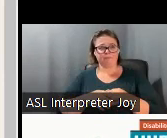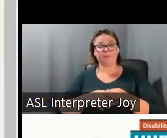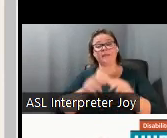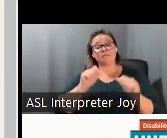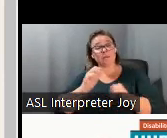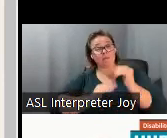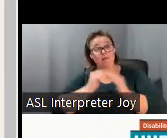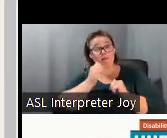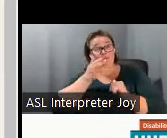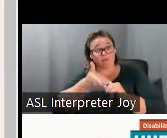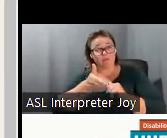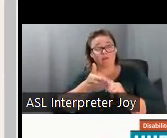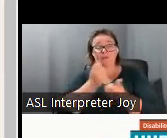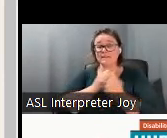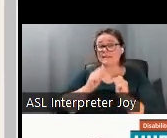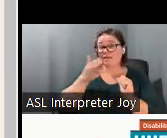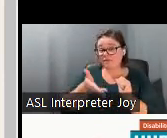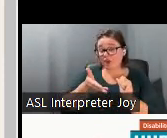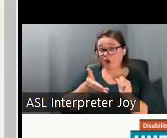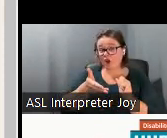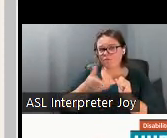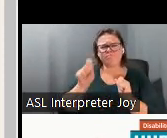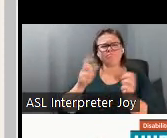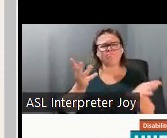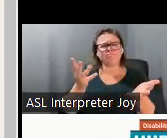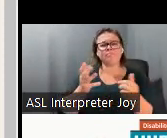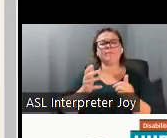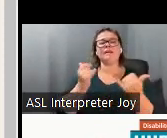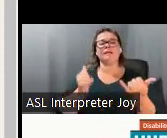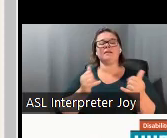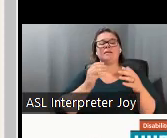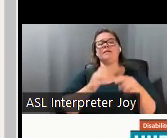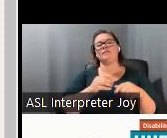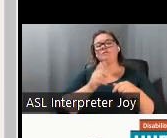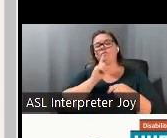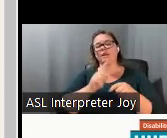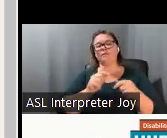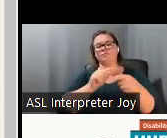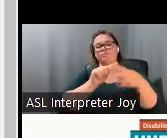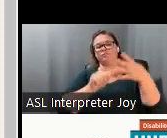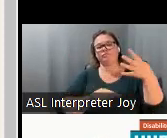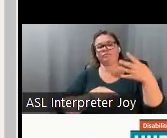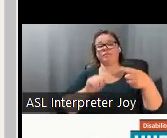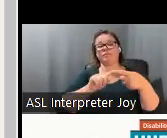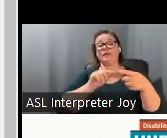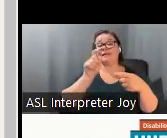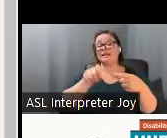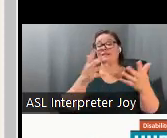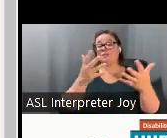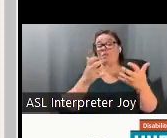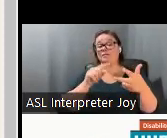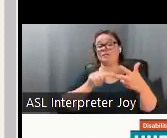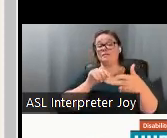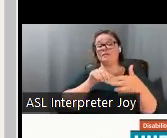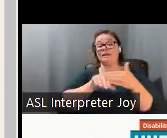to be safe living there? And this is broken up into needs and wants, accessibility needs and wants,